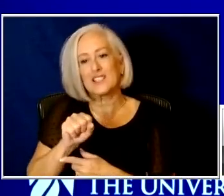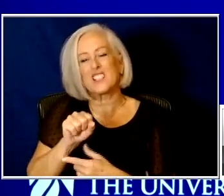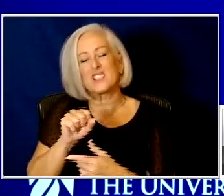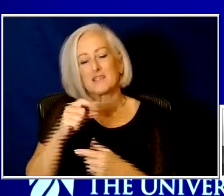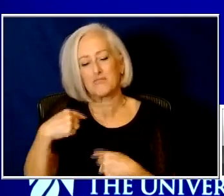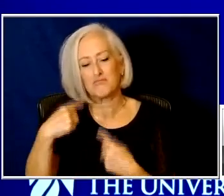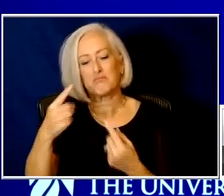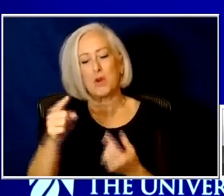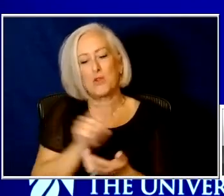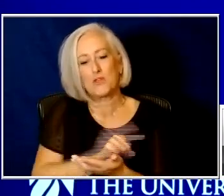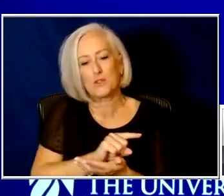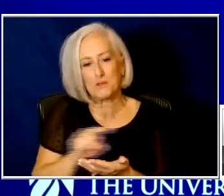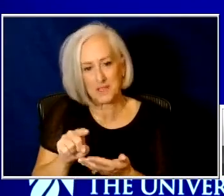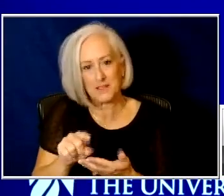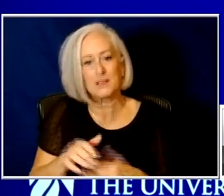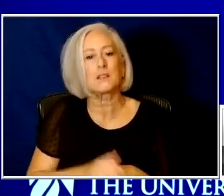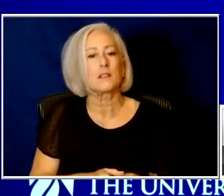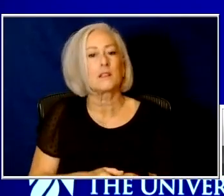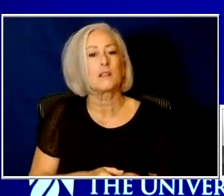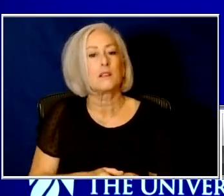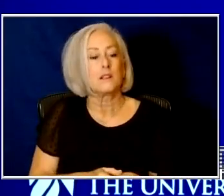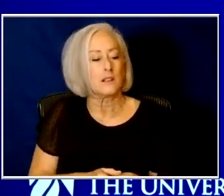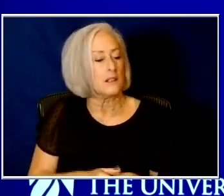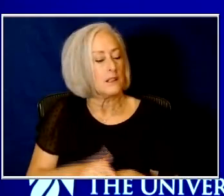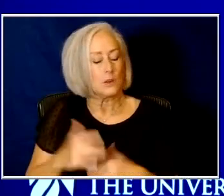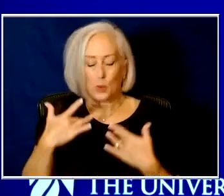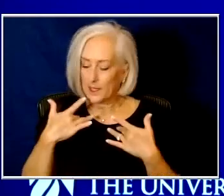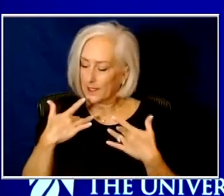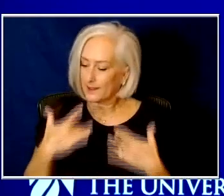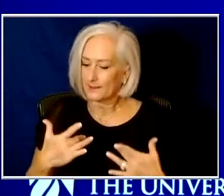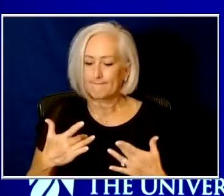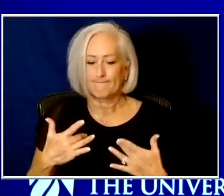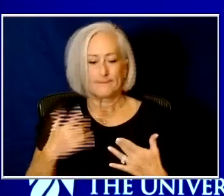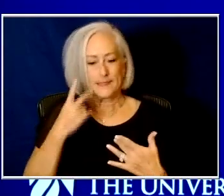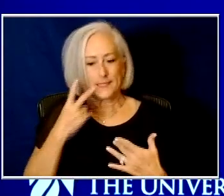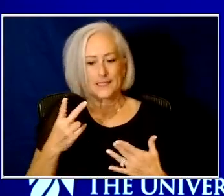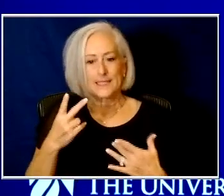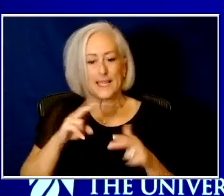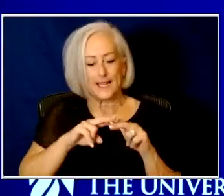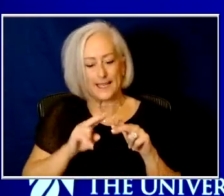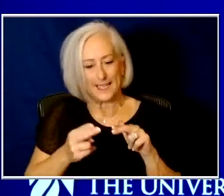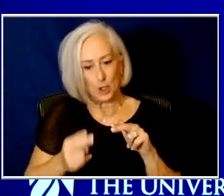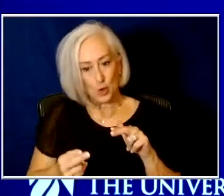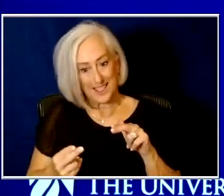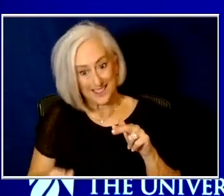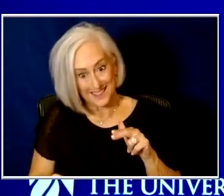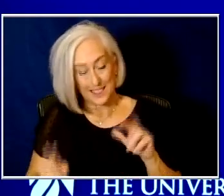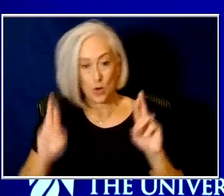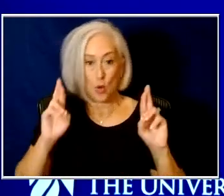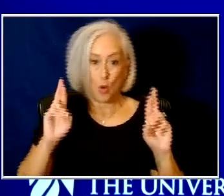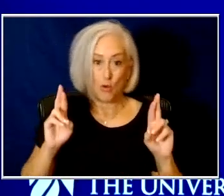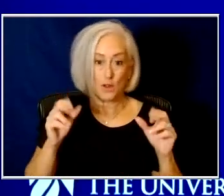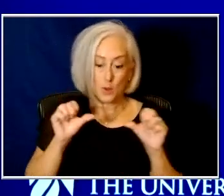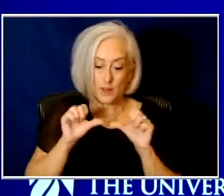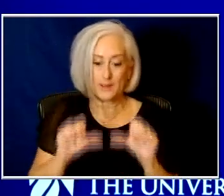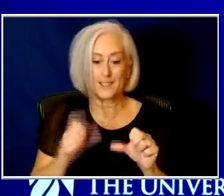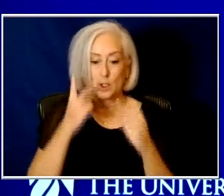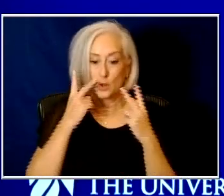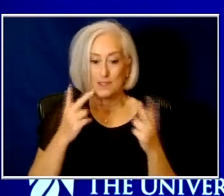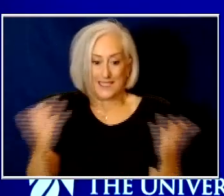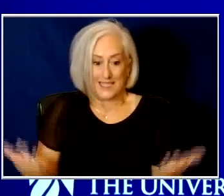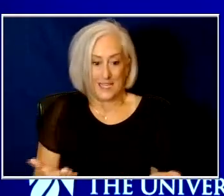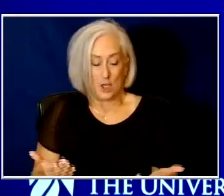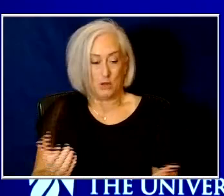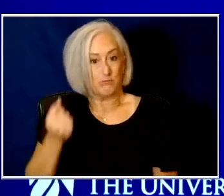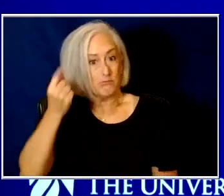day. But trend continues to go down, and so hopefully we will continue to see that here. Of course, we are all concerned